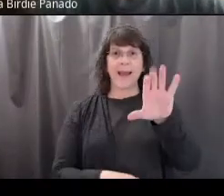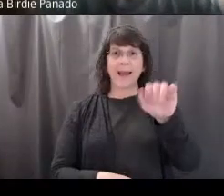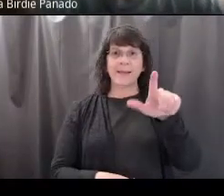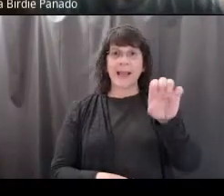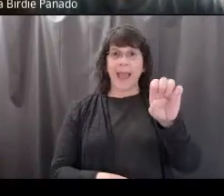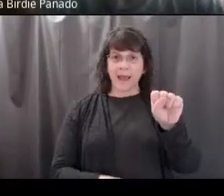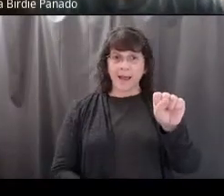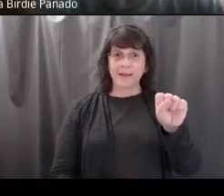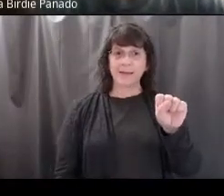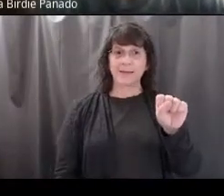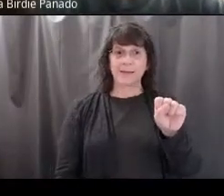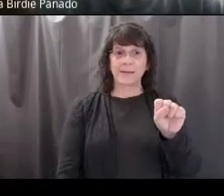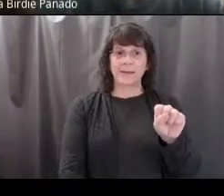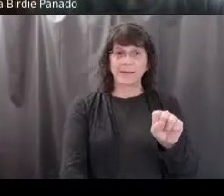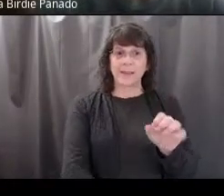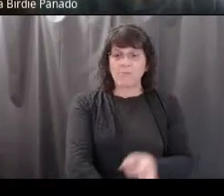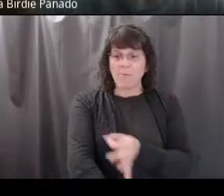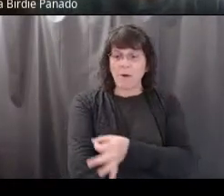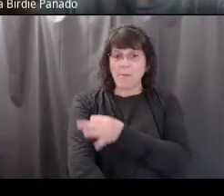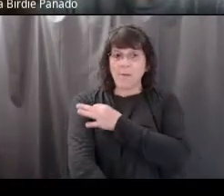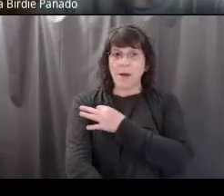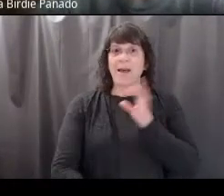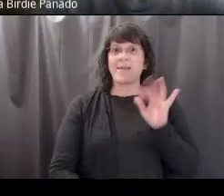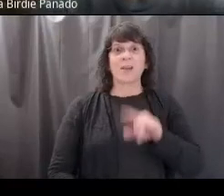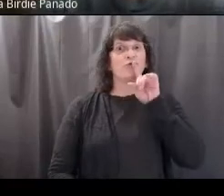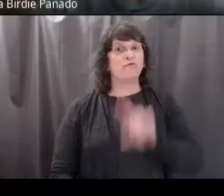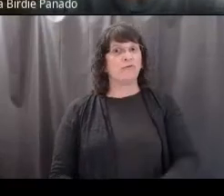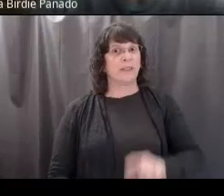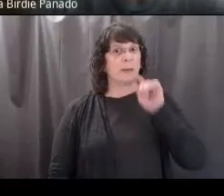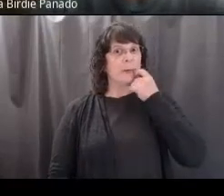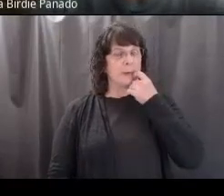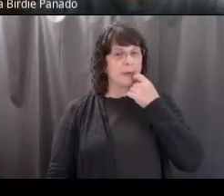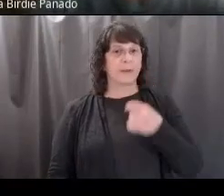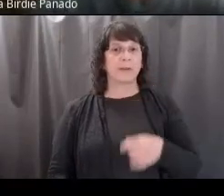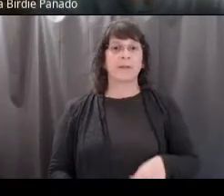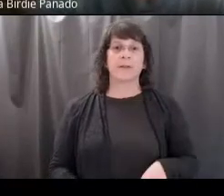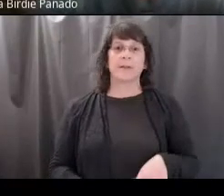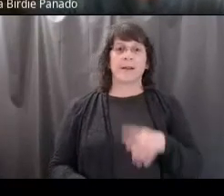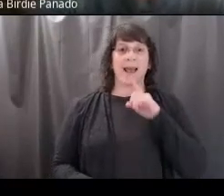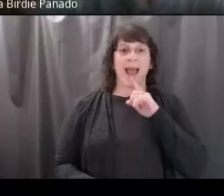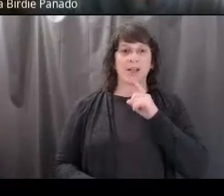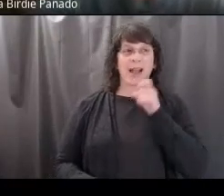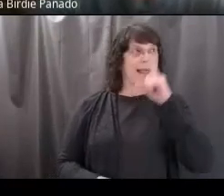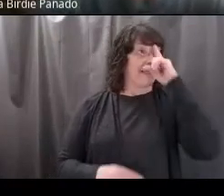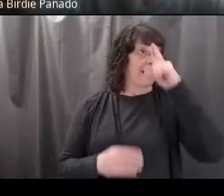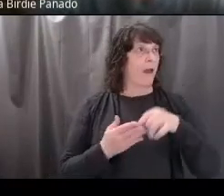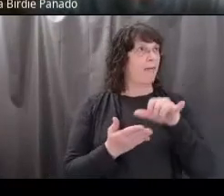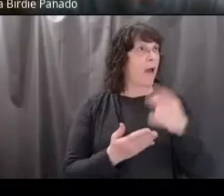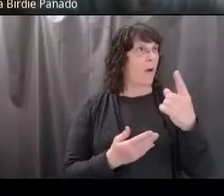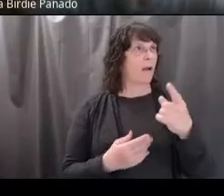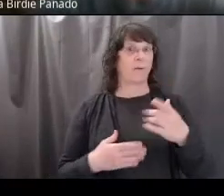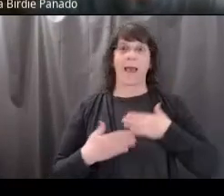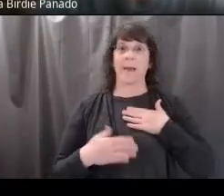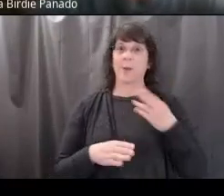Scales. So this is a really, really cool one. I actually didn't think of this one, so I'm glad